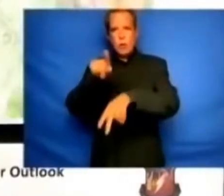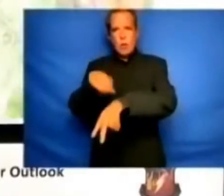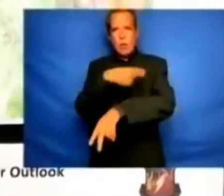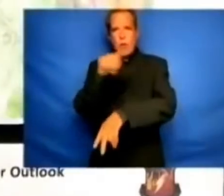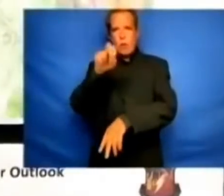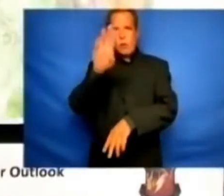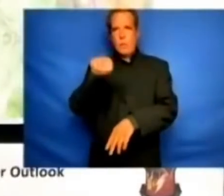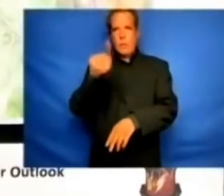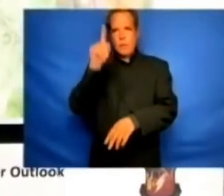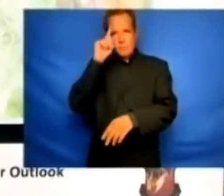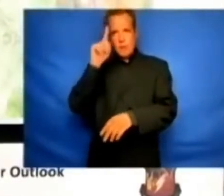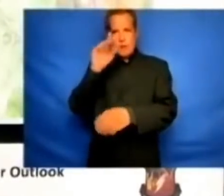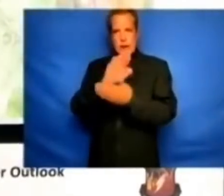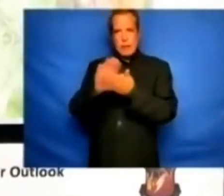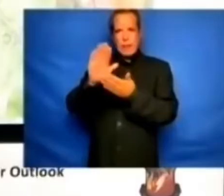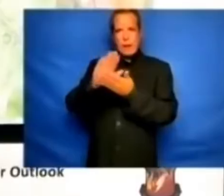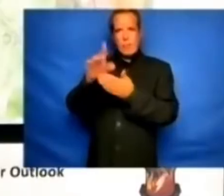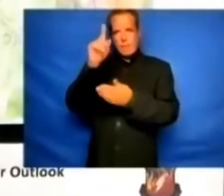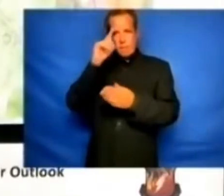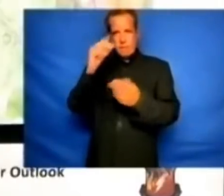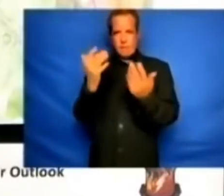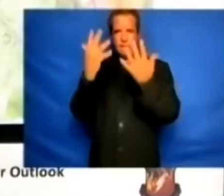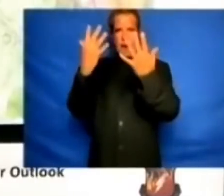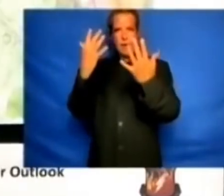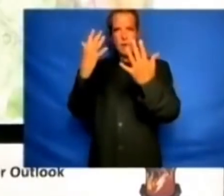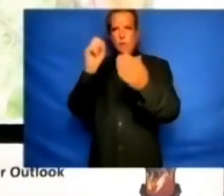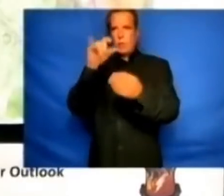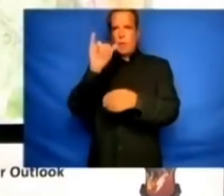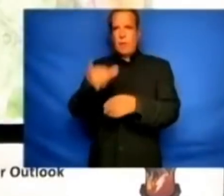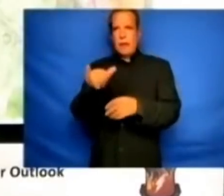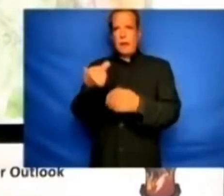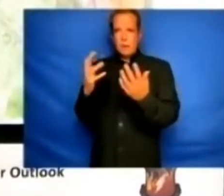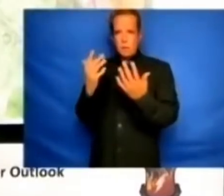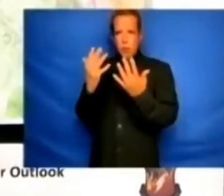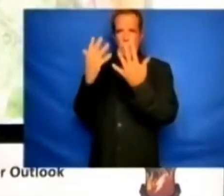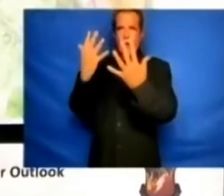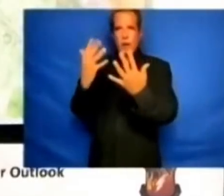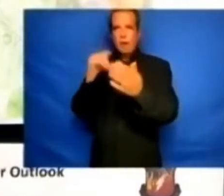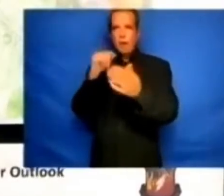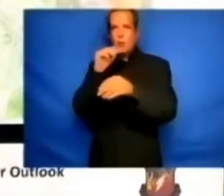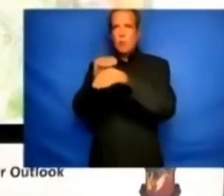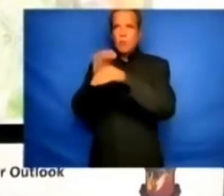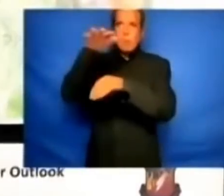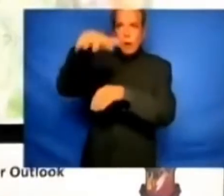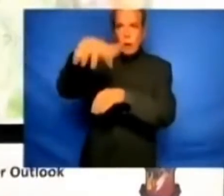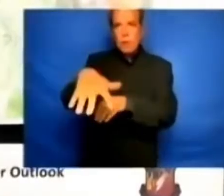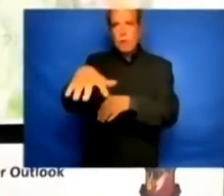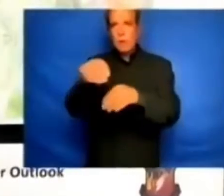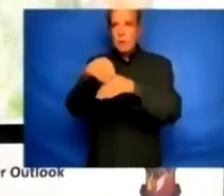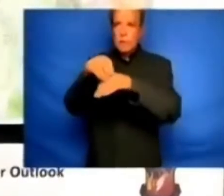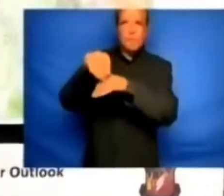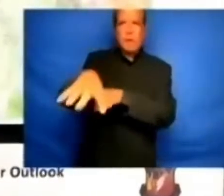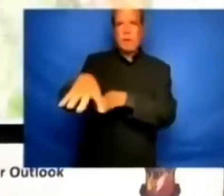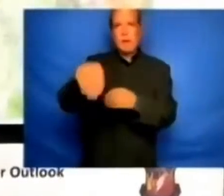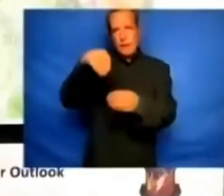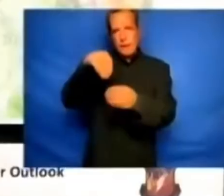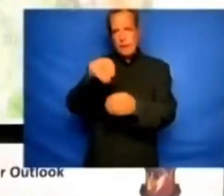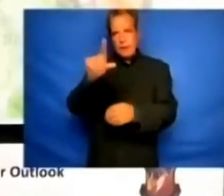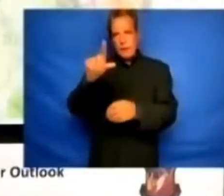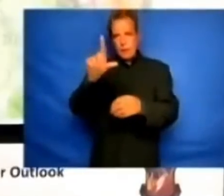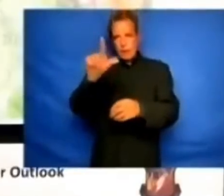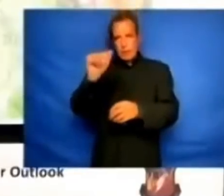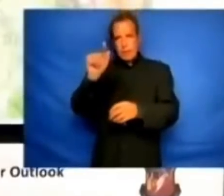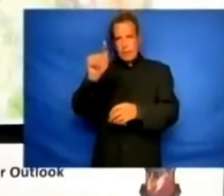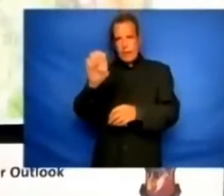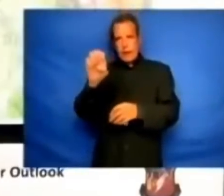impacted areas so that debris doesn't inundate Lake Tahoe? This is a great question. So as I said a